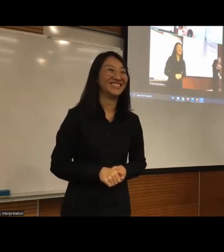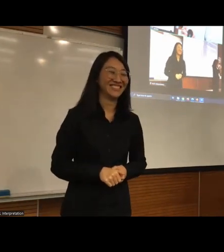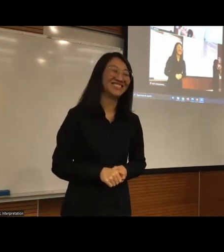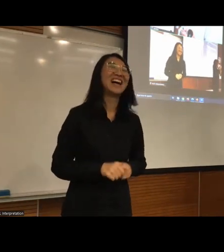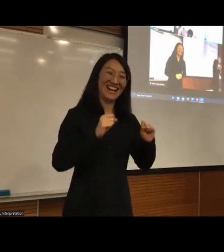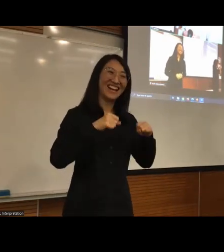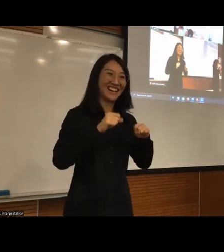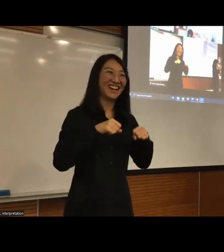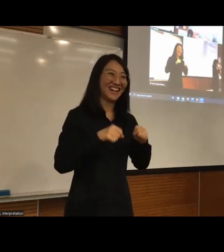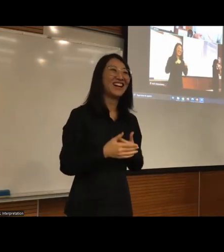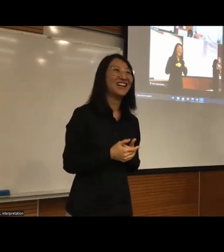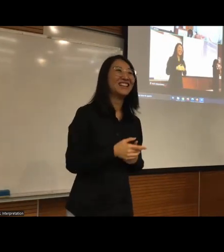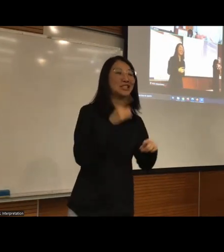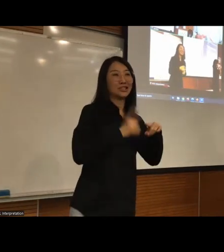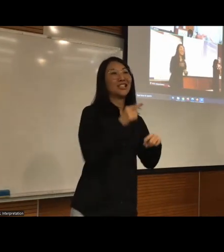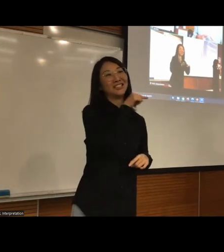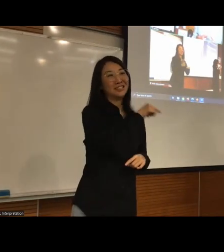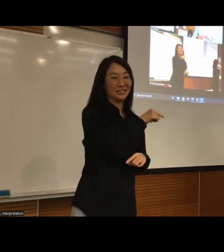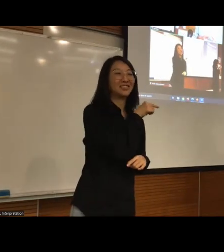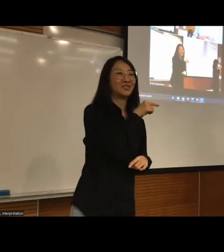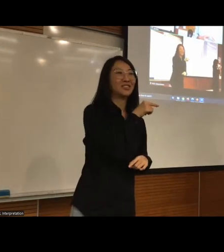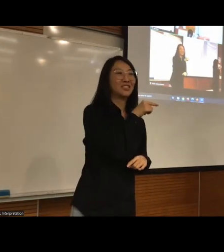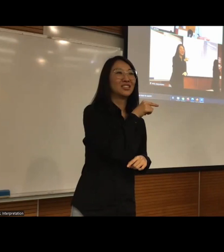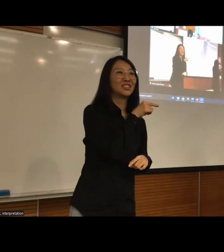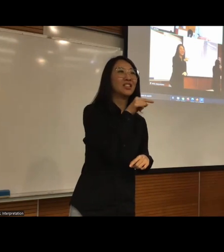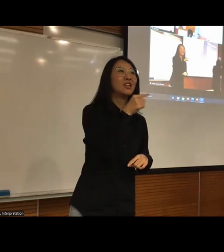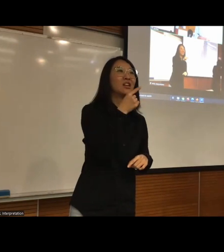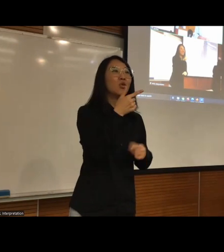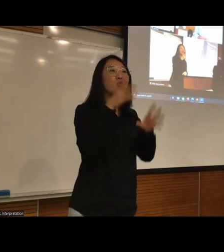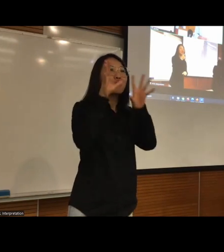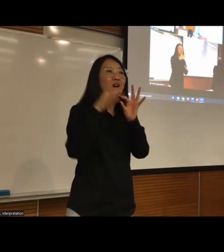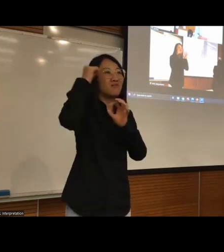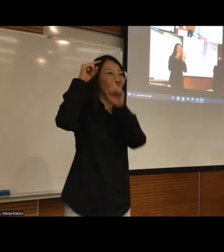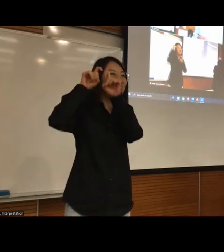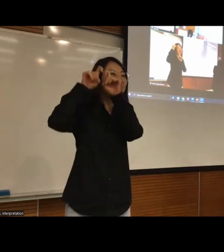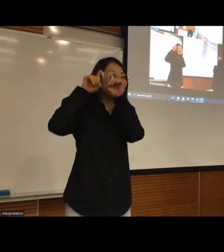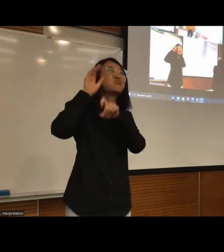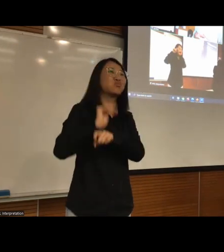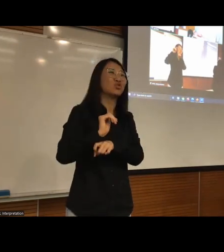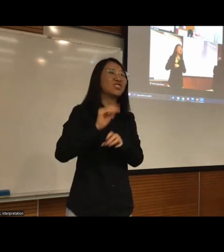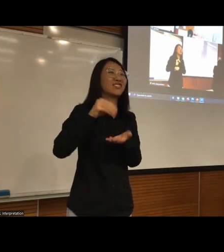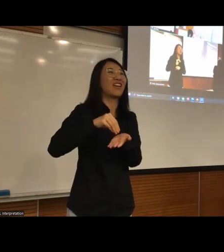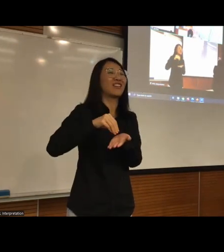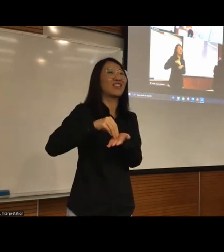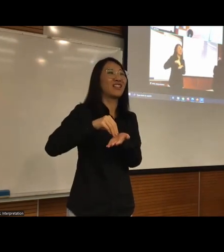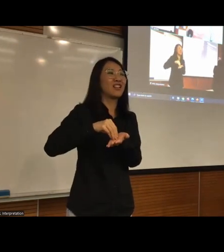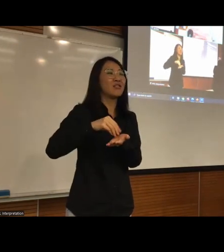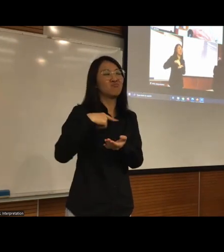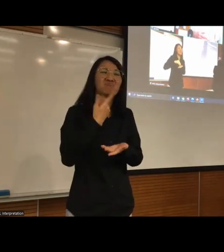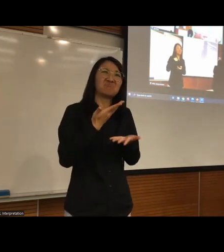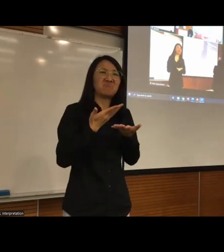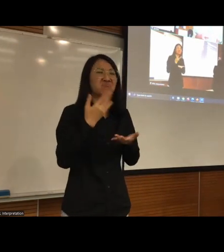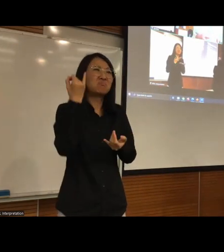Yes, I think it definitely is something that is linked to cognitive processes, but I don't know